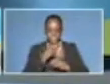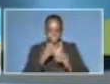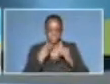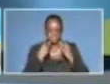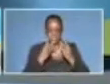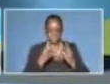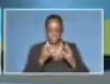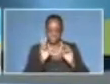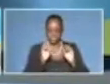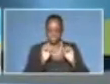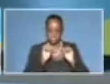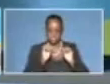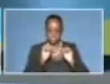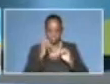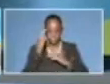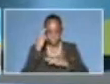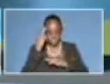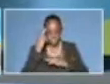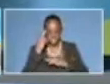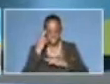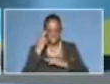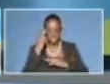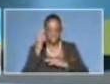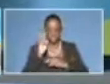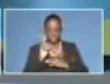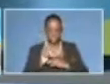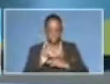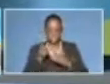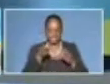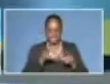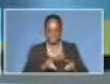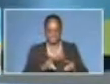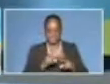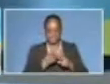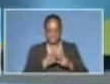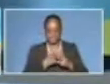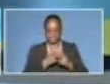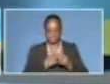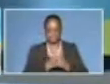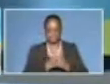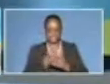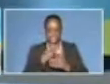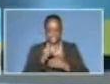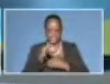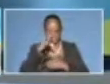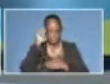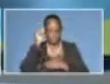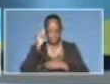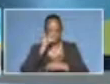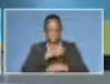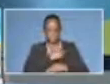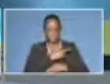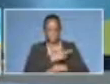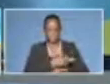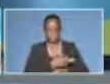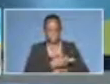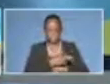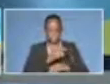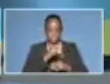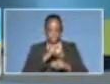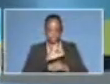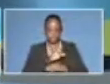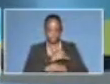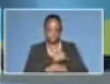no indication of a once-forecasted recession in sight. Governor of the Central Bank, John Rolls, says with the outlook